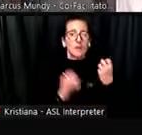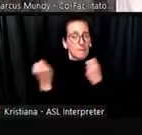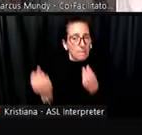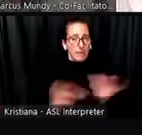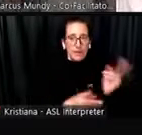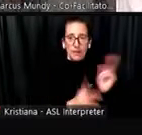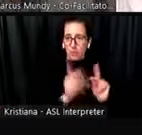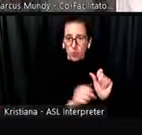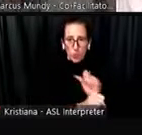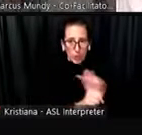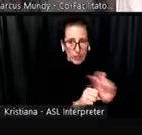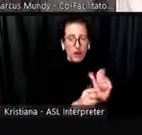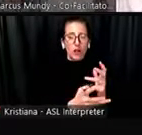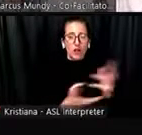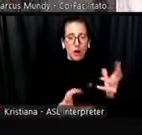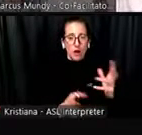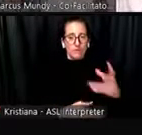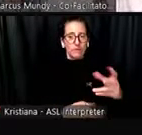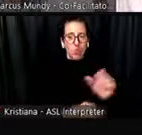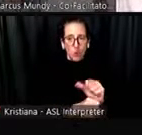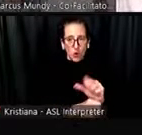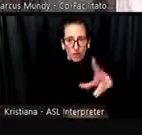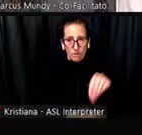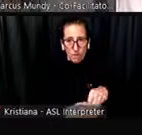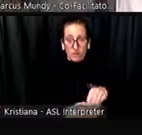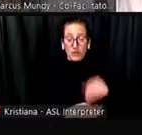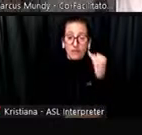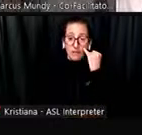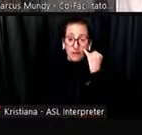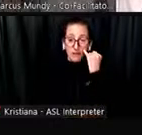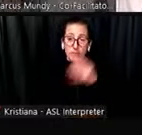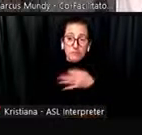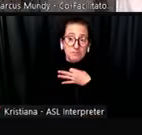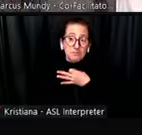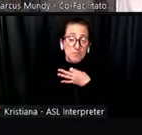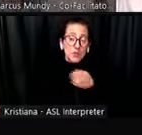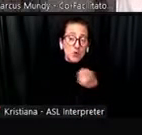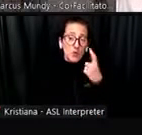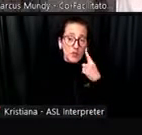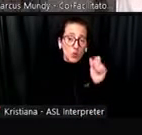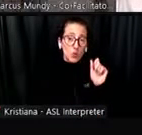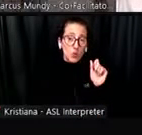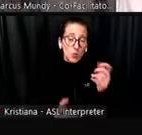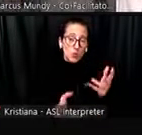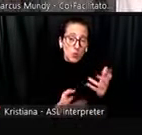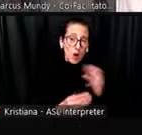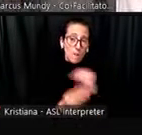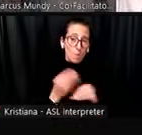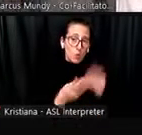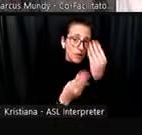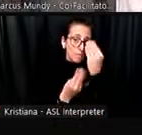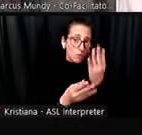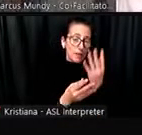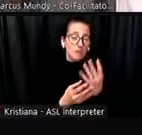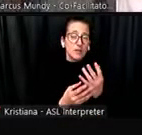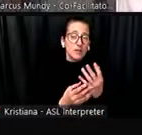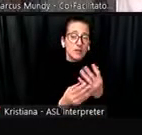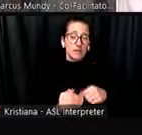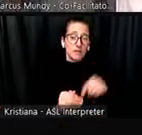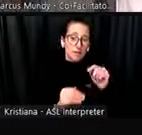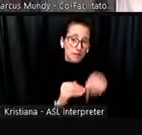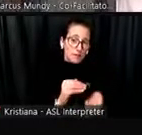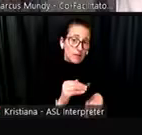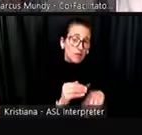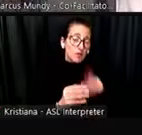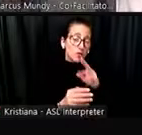you feel intrigued, you can even go one step beyond into our budget summary book to look